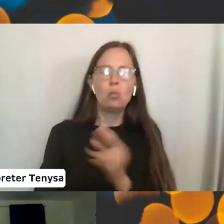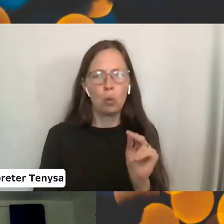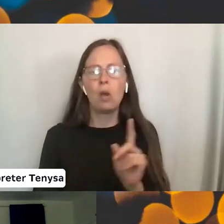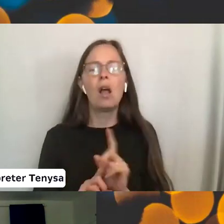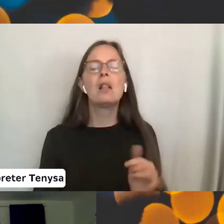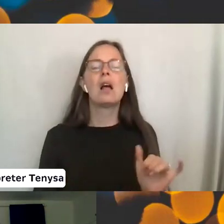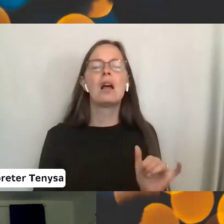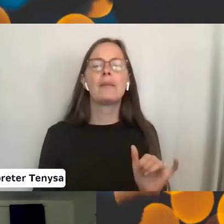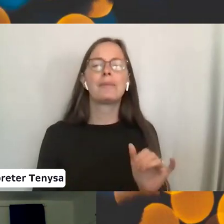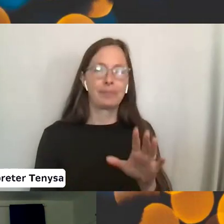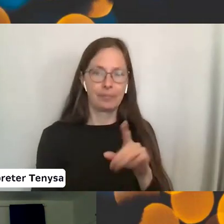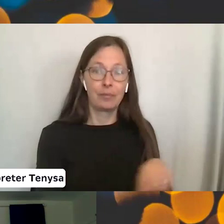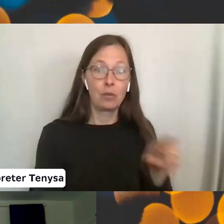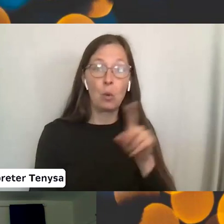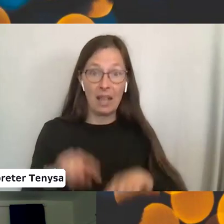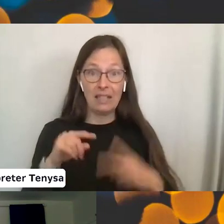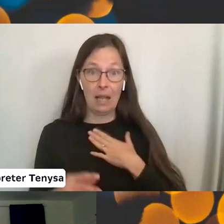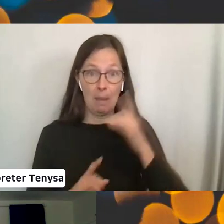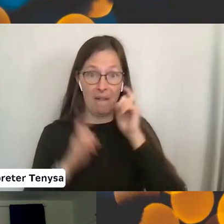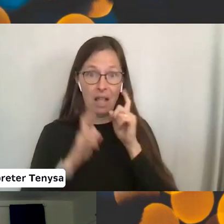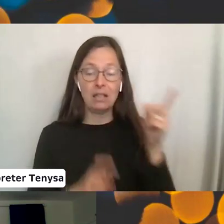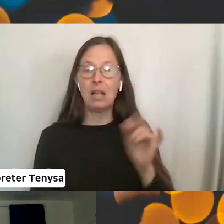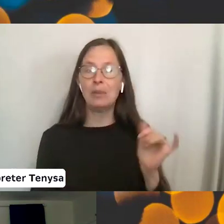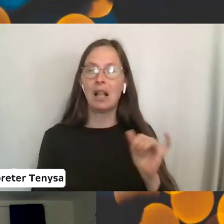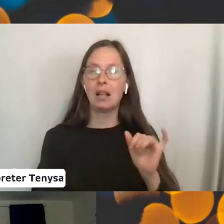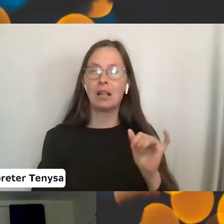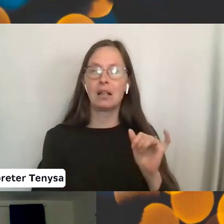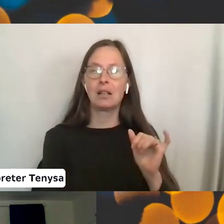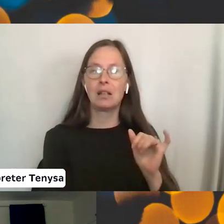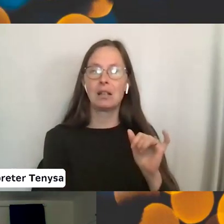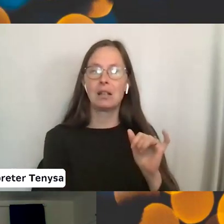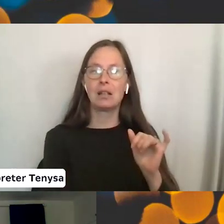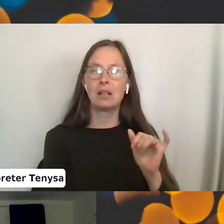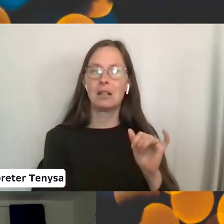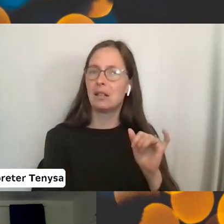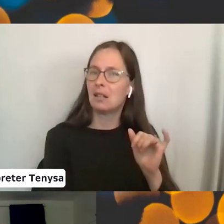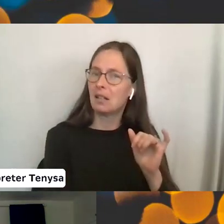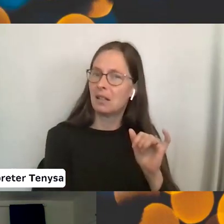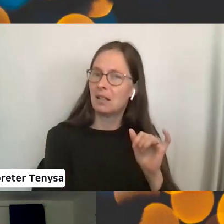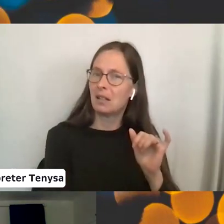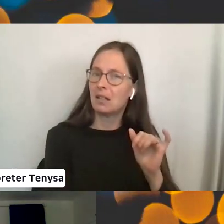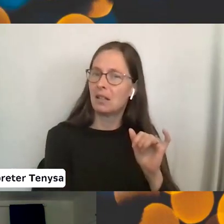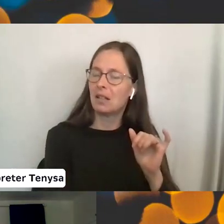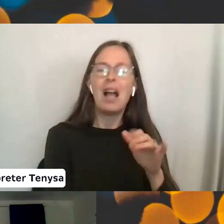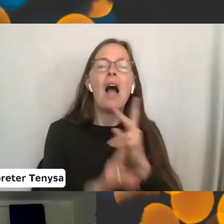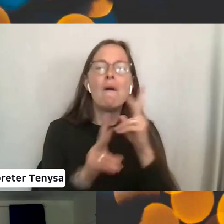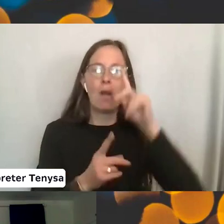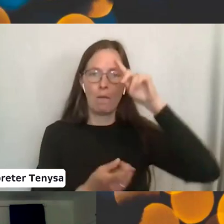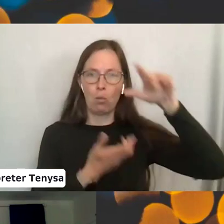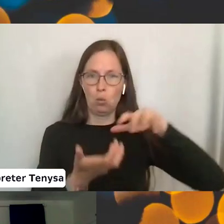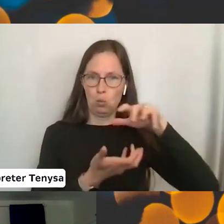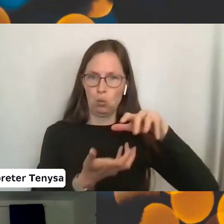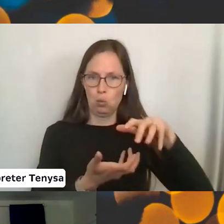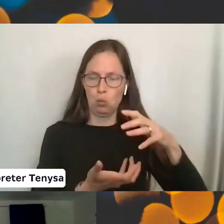like, and for those of you who can't see my face, he was just like curious, like he was very confused